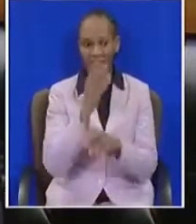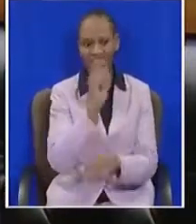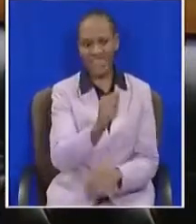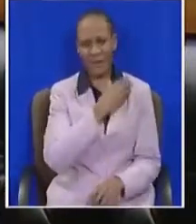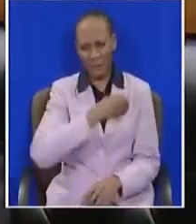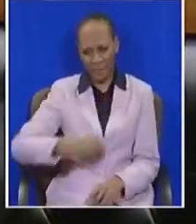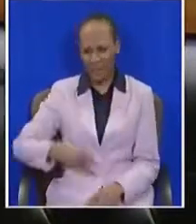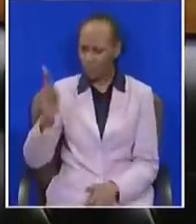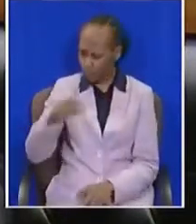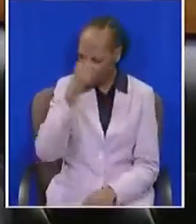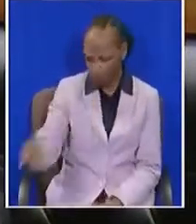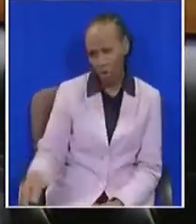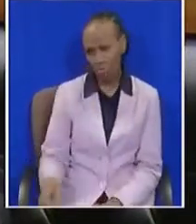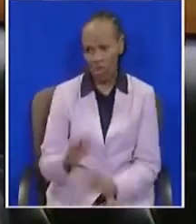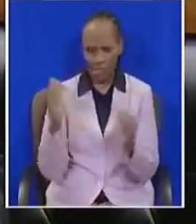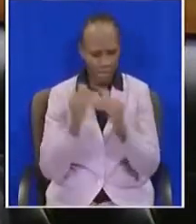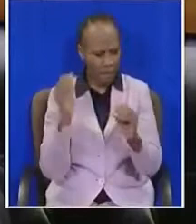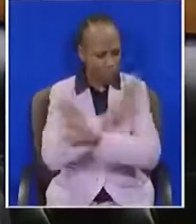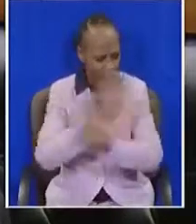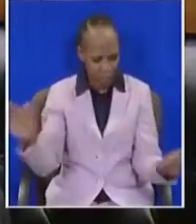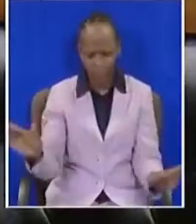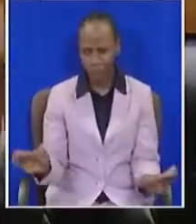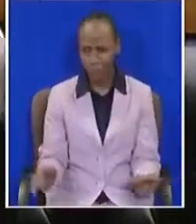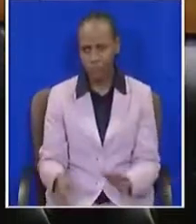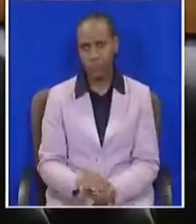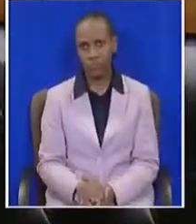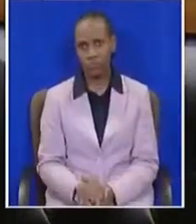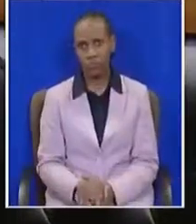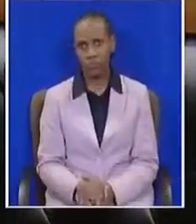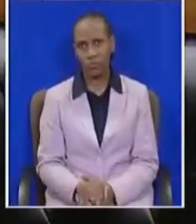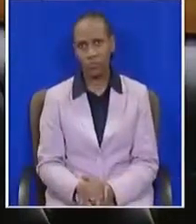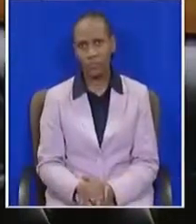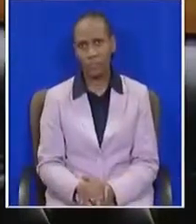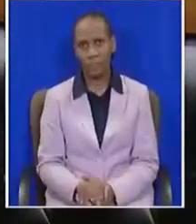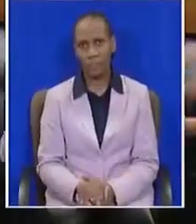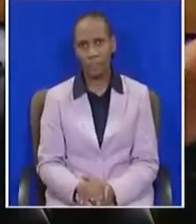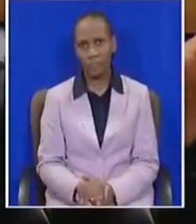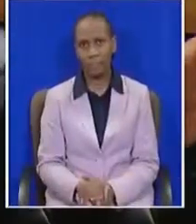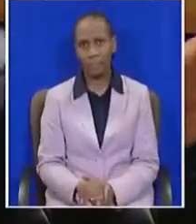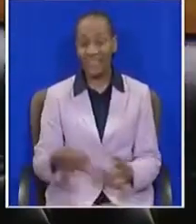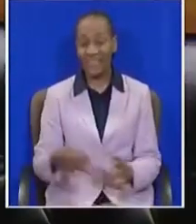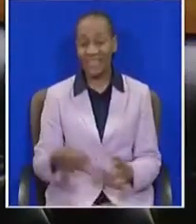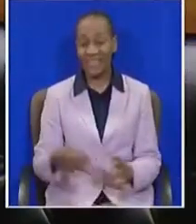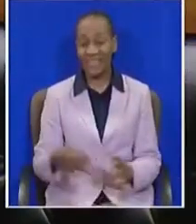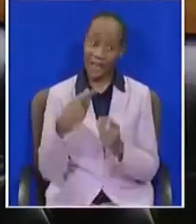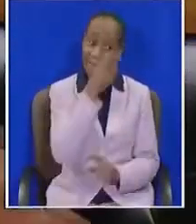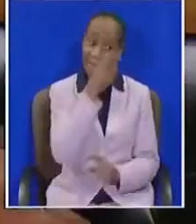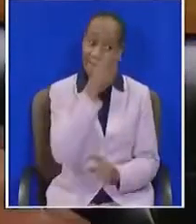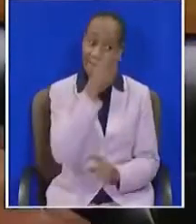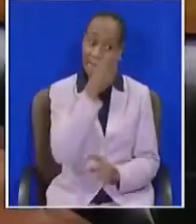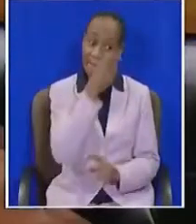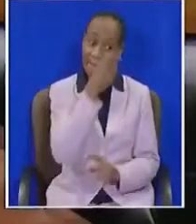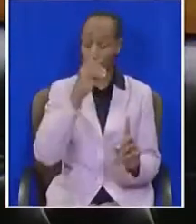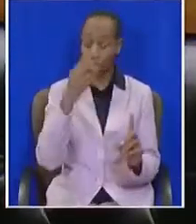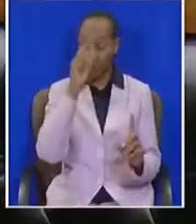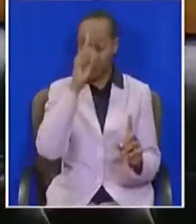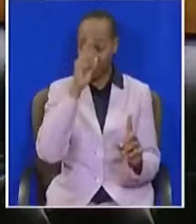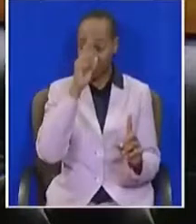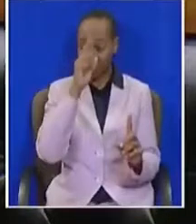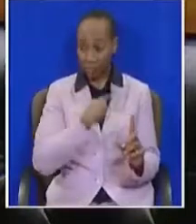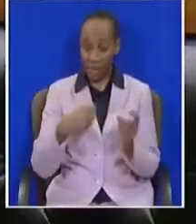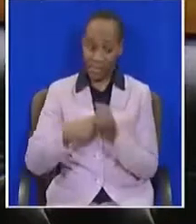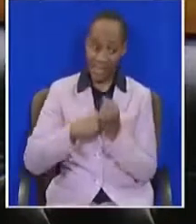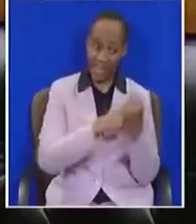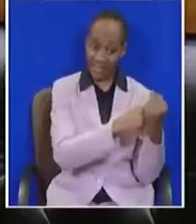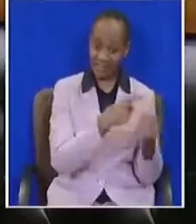president. It's not correct. It's not fair. He cannot, I've never assisted him on any issue. He's